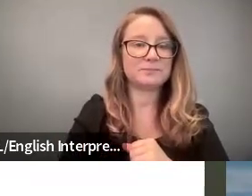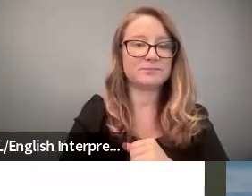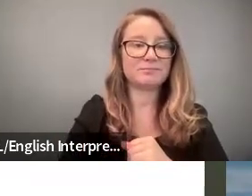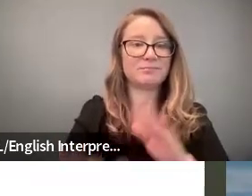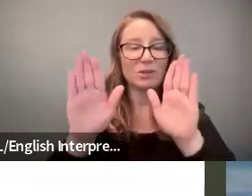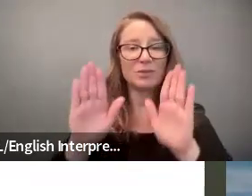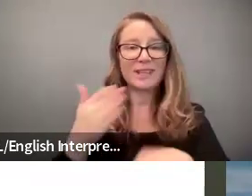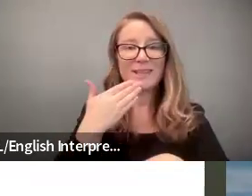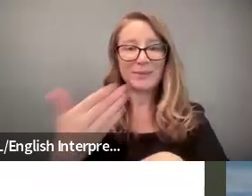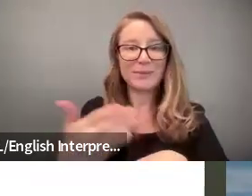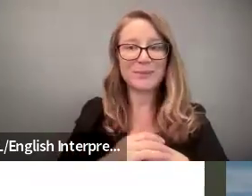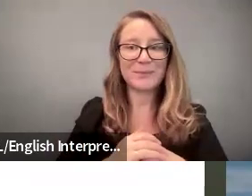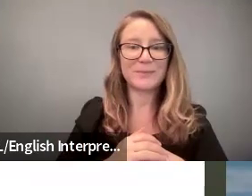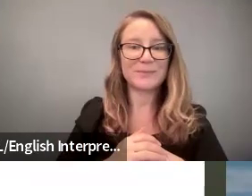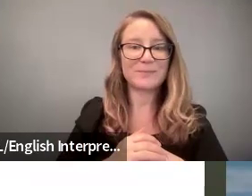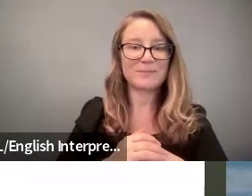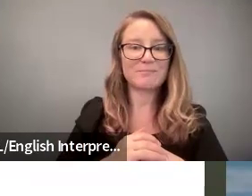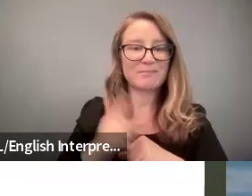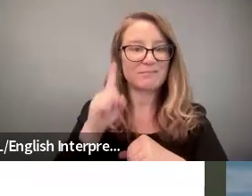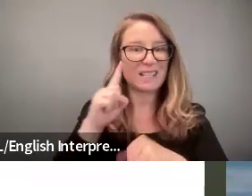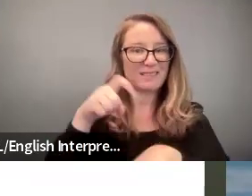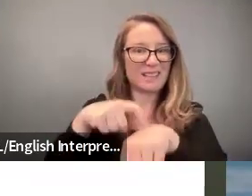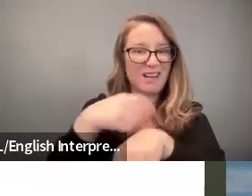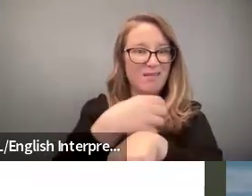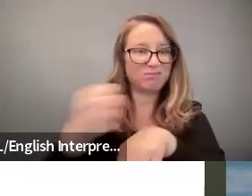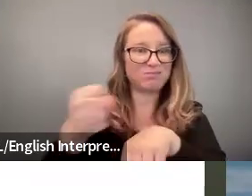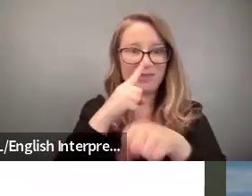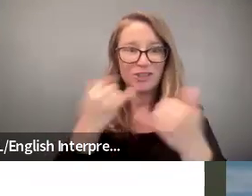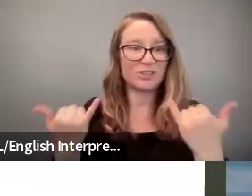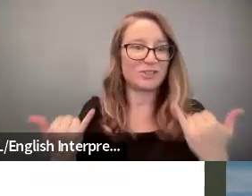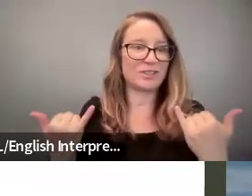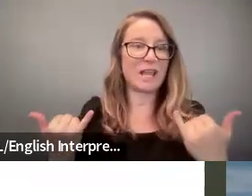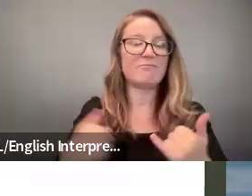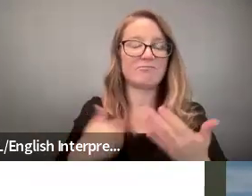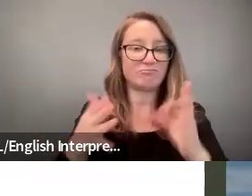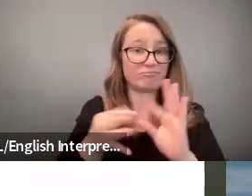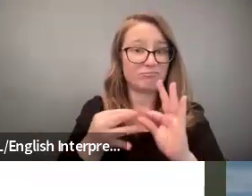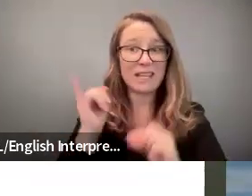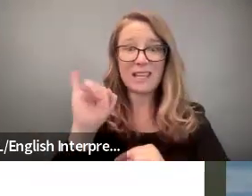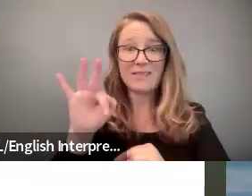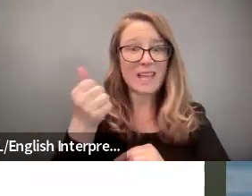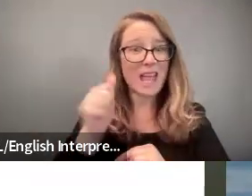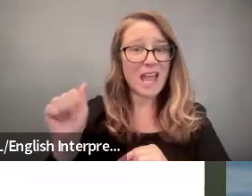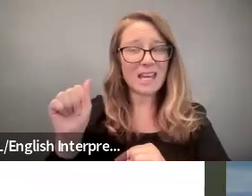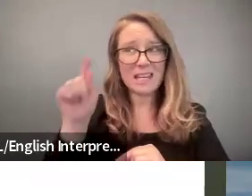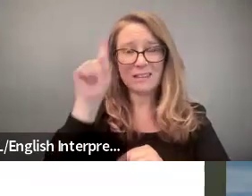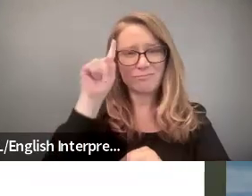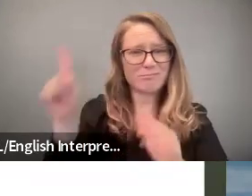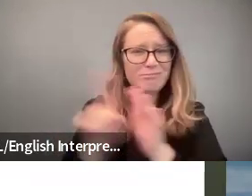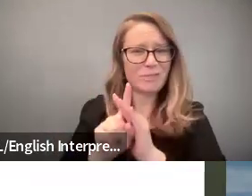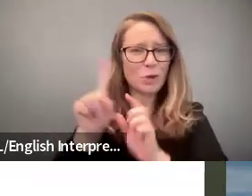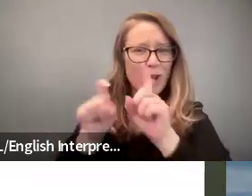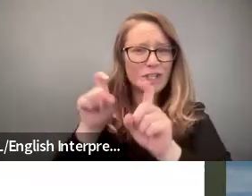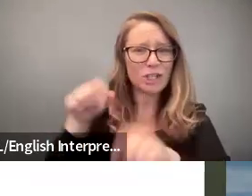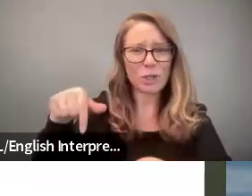Great, thank you. Think that's all the time that we have for today. As I said, if you have a question that was unanswered in the